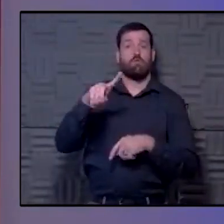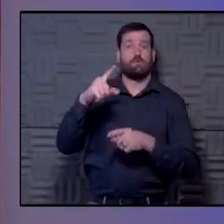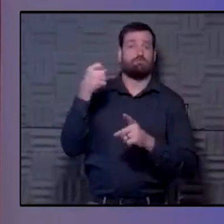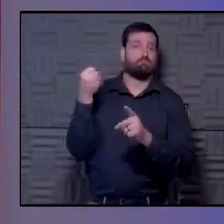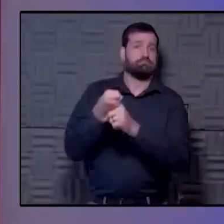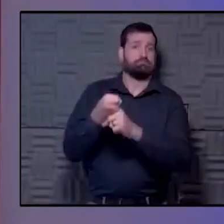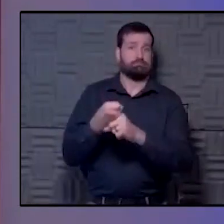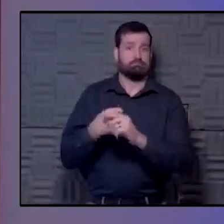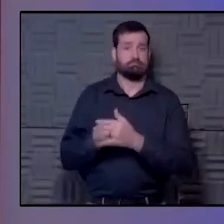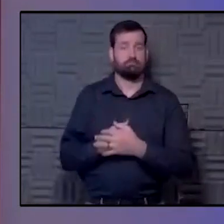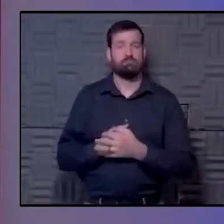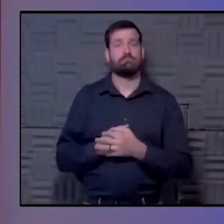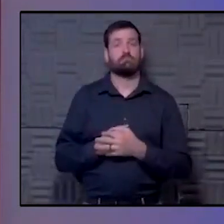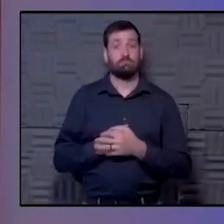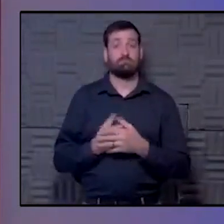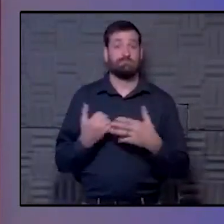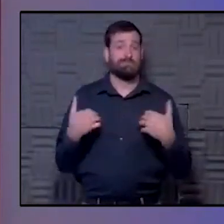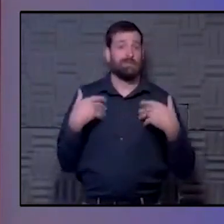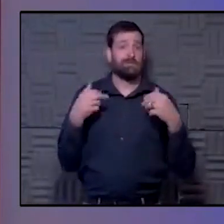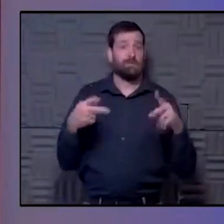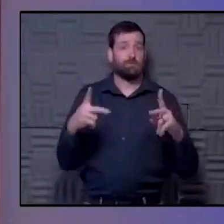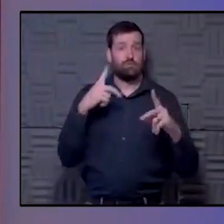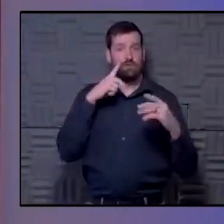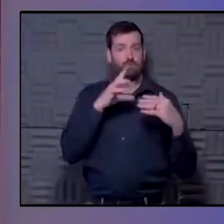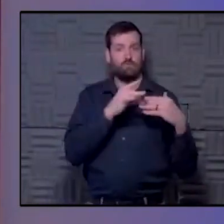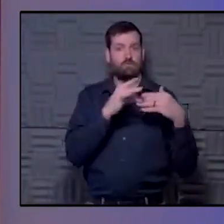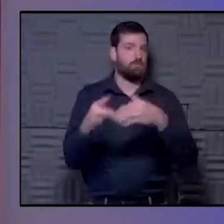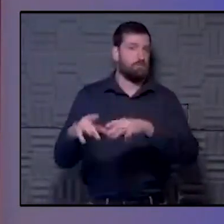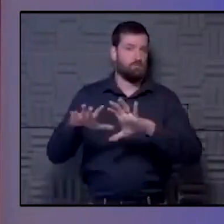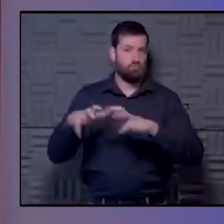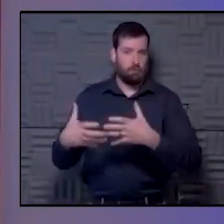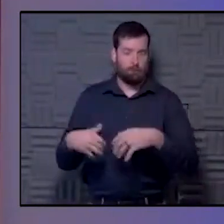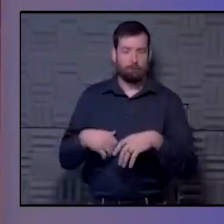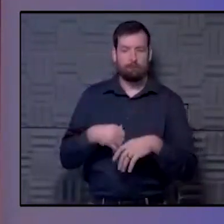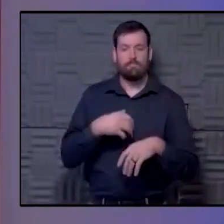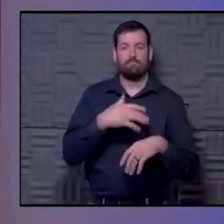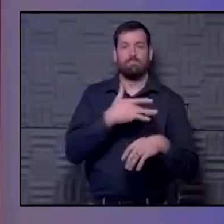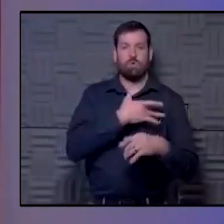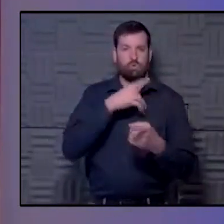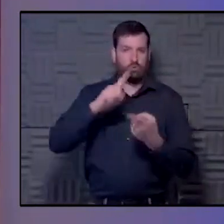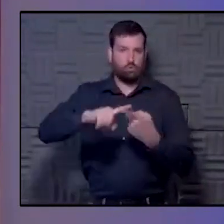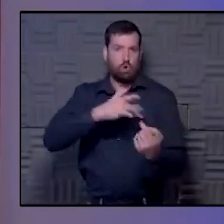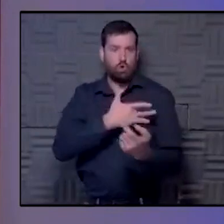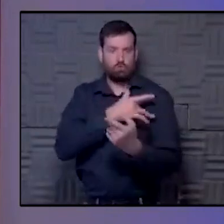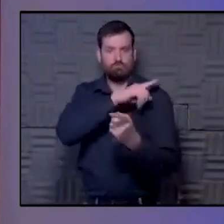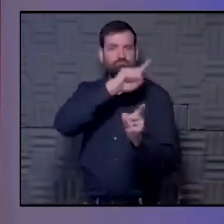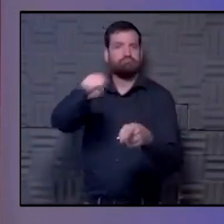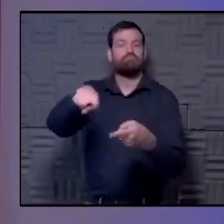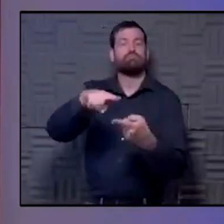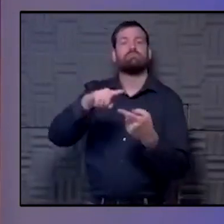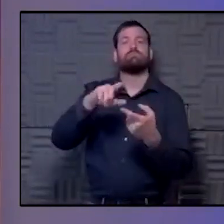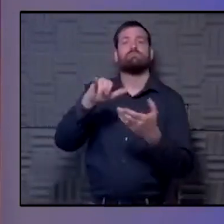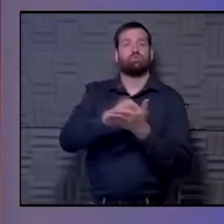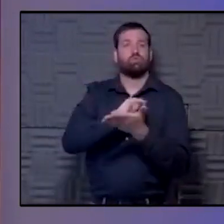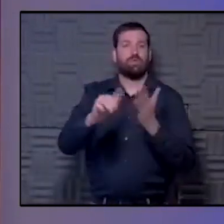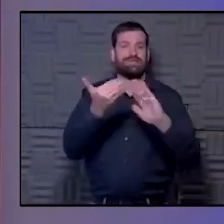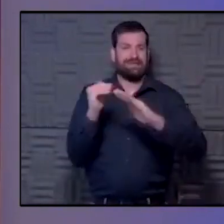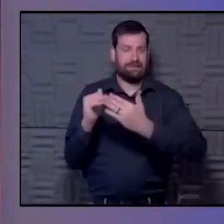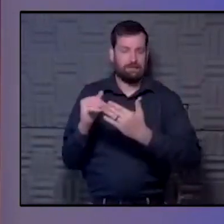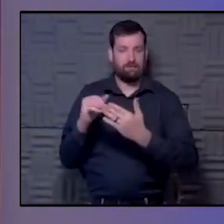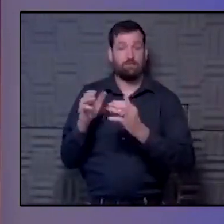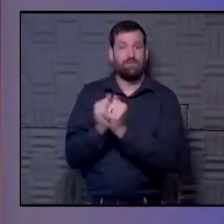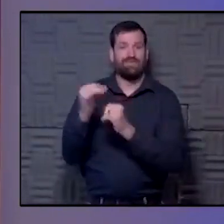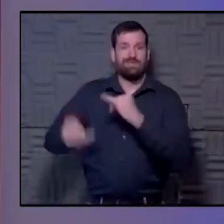had the opportunity to lead a team of heart-to-heart volunteers, and we went to New York City with International Medical Corps,